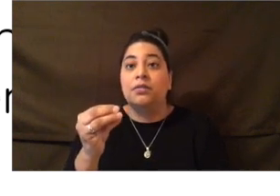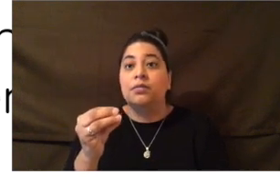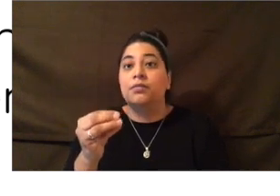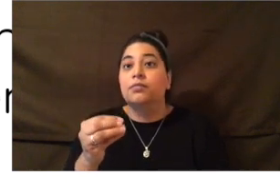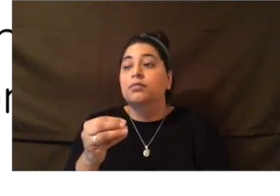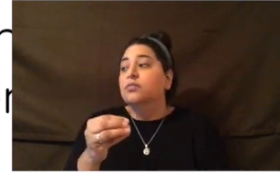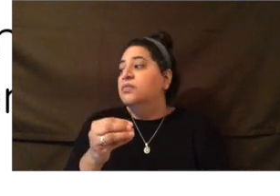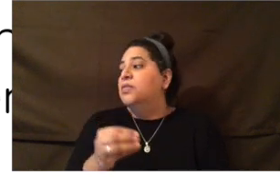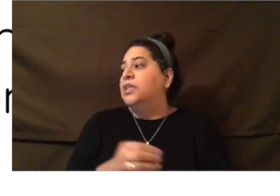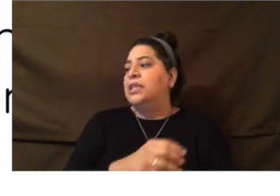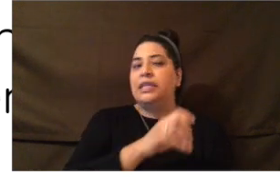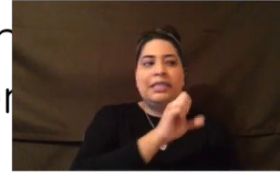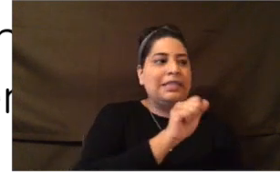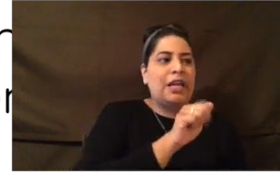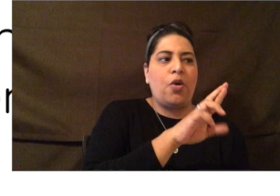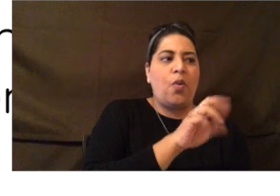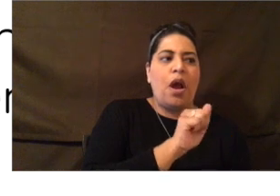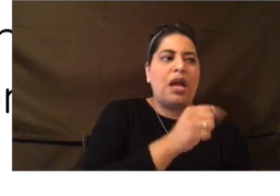conjunction and.